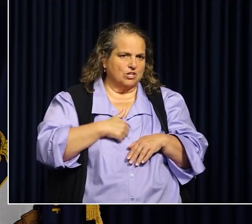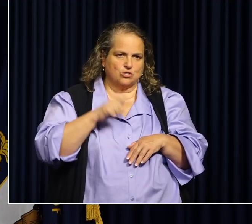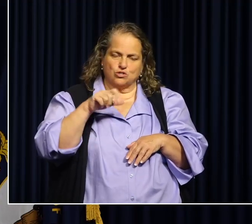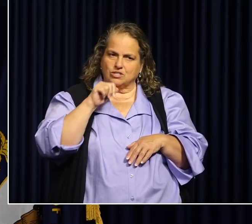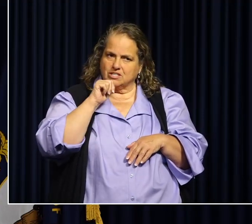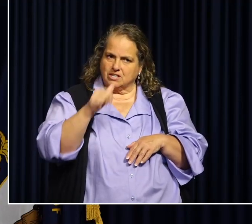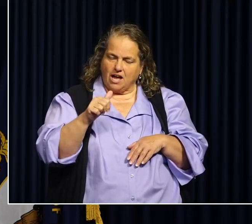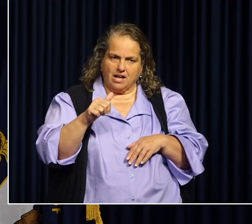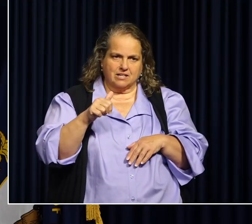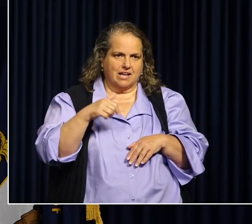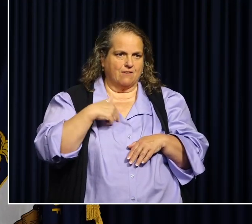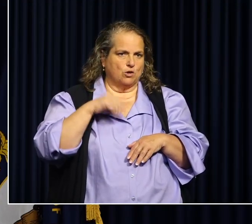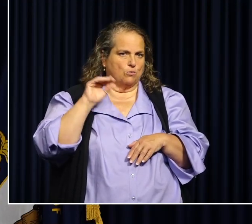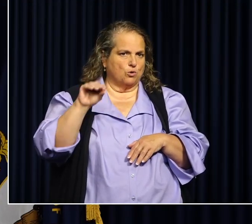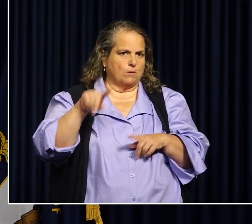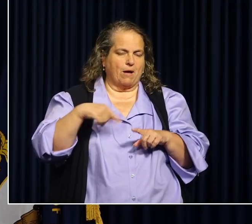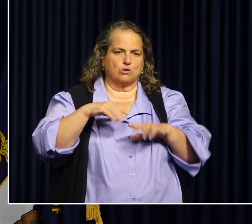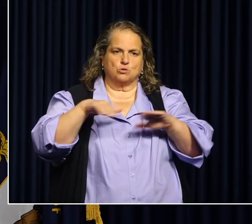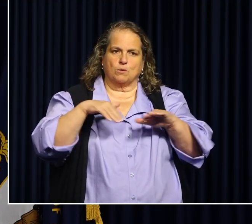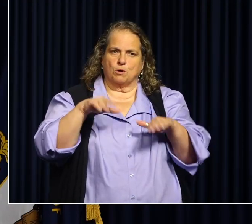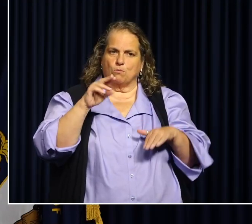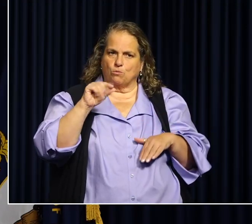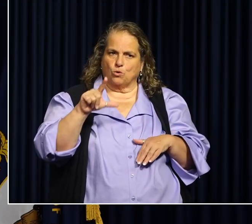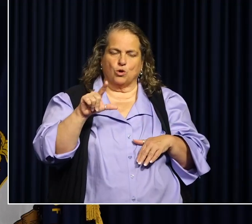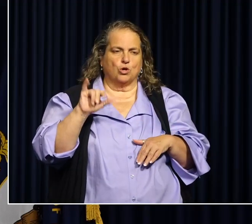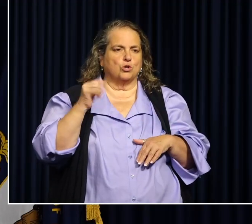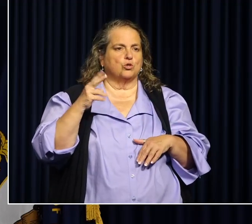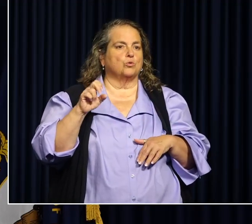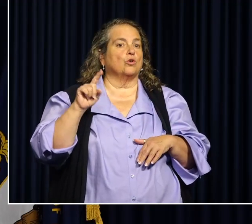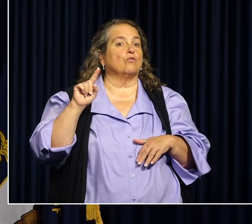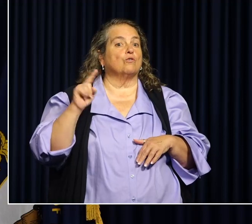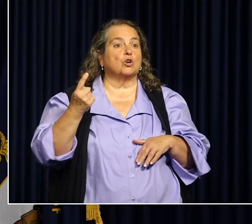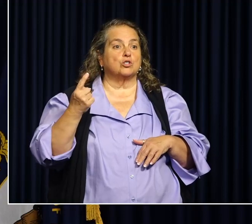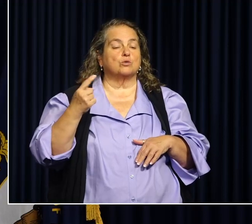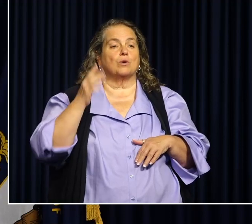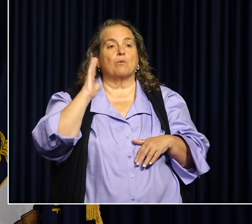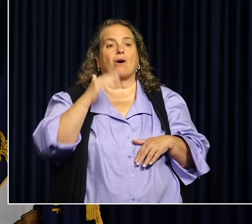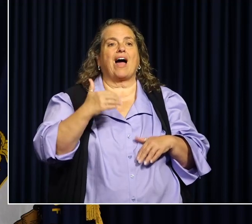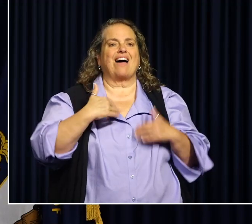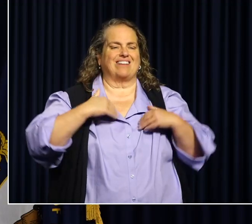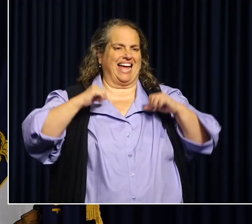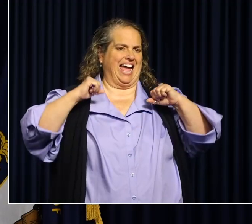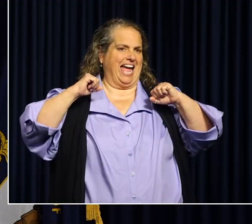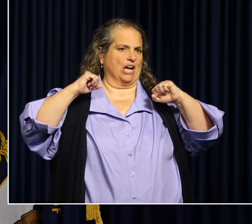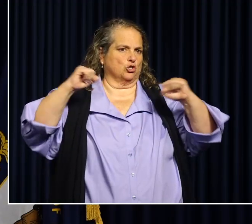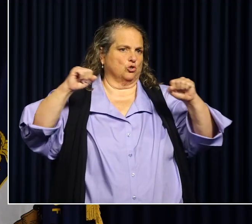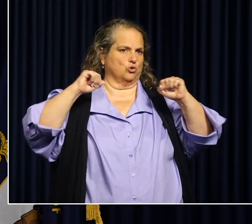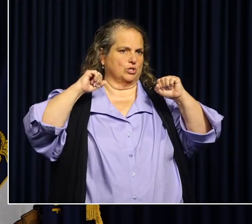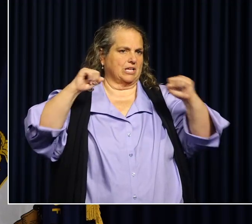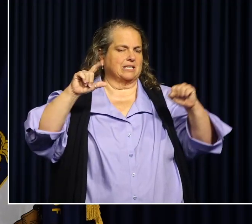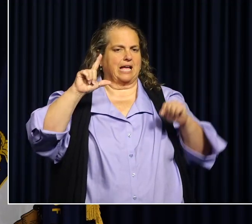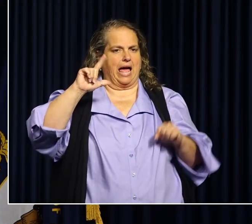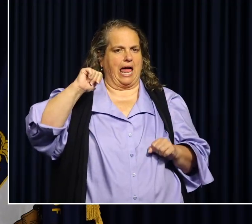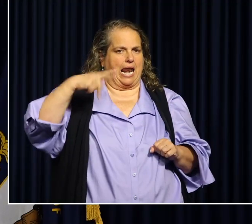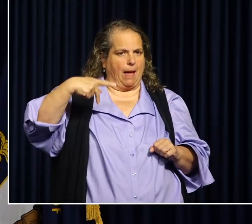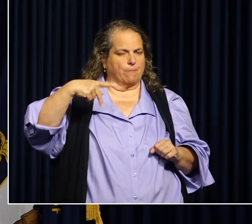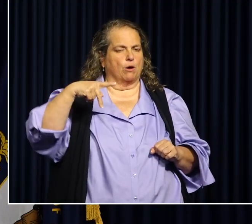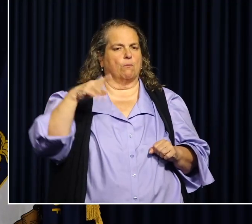saw it and started thinking different things. On June 1st, we're going to be able to have exercise, lap